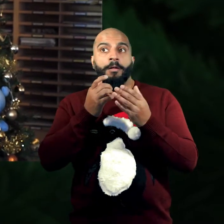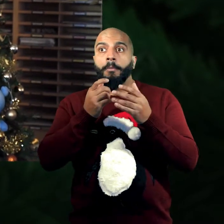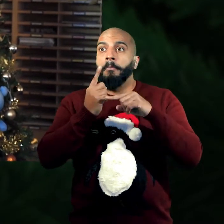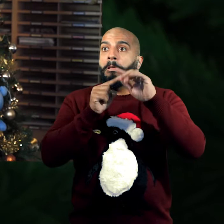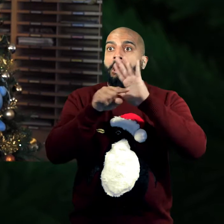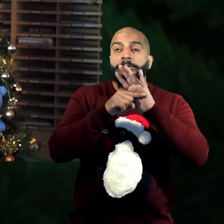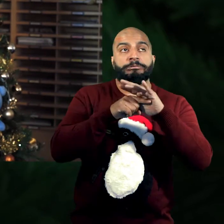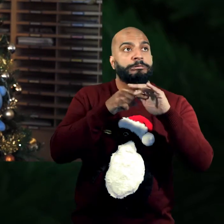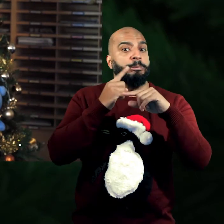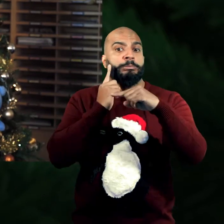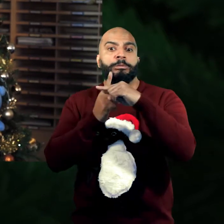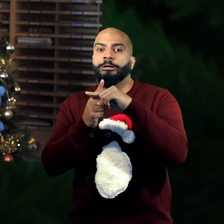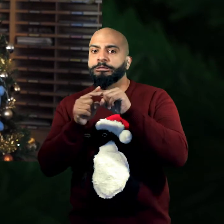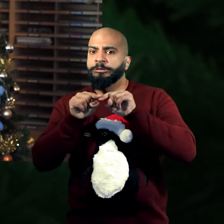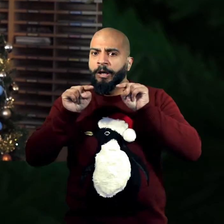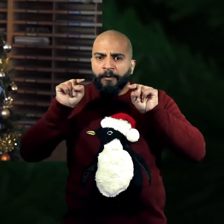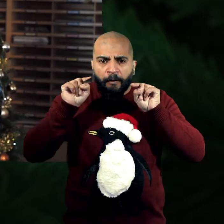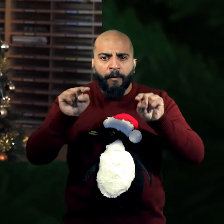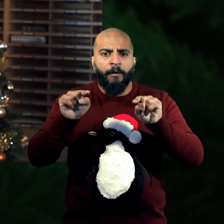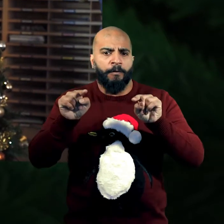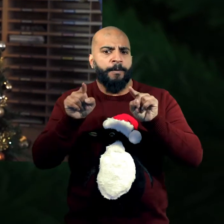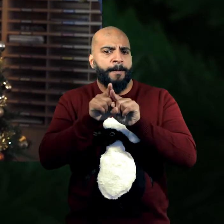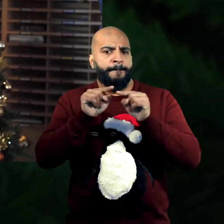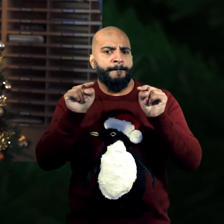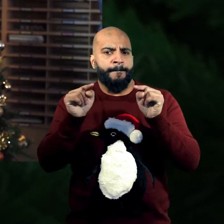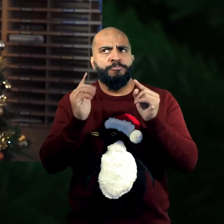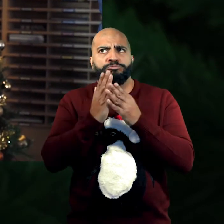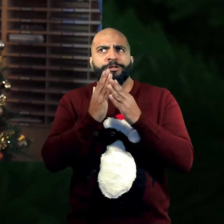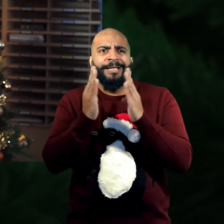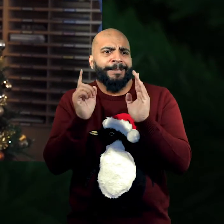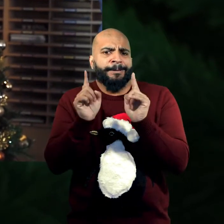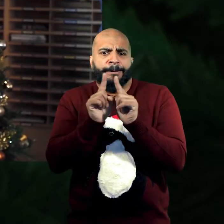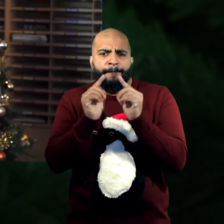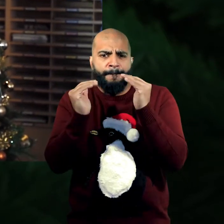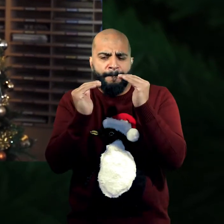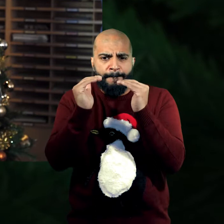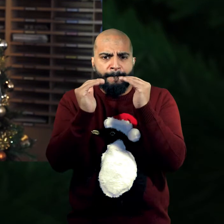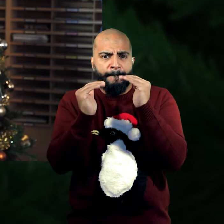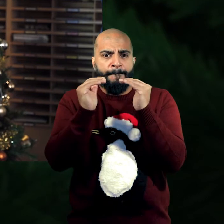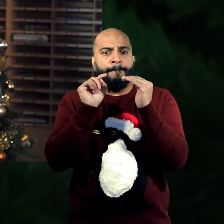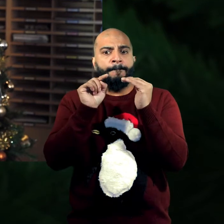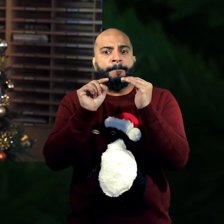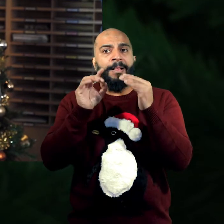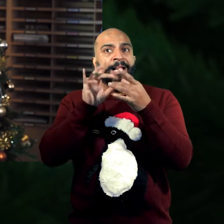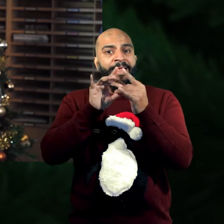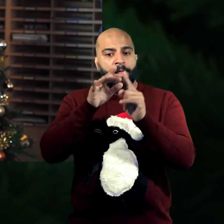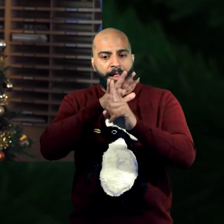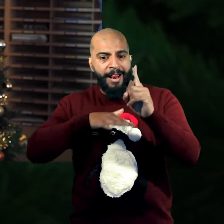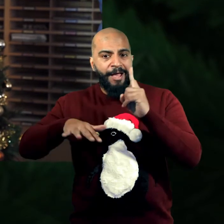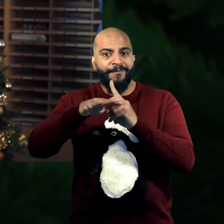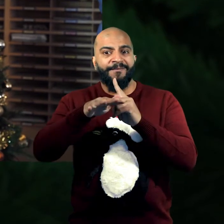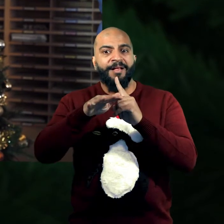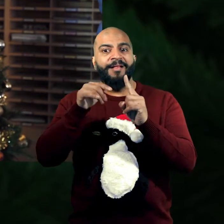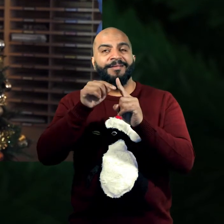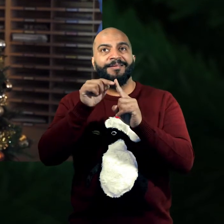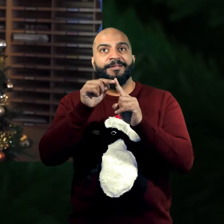charged. And when 2 atoms of the same charge come close to each other, there can be a slight alteration in the electric